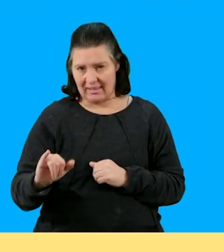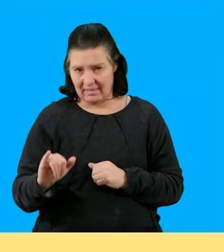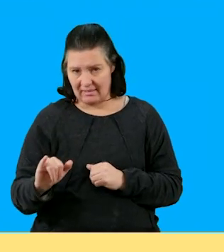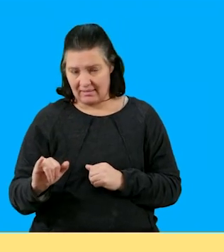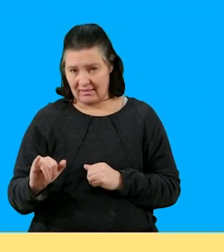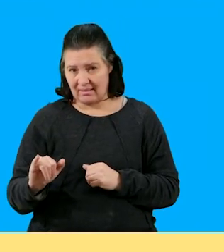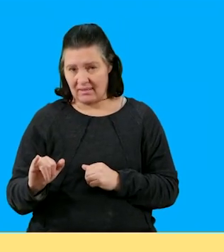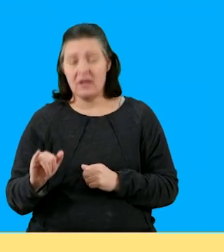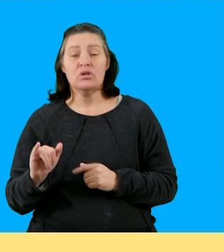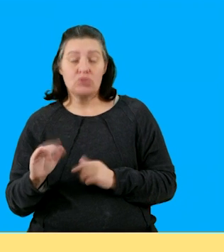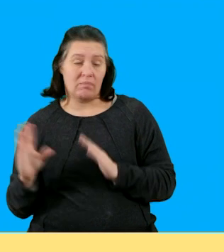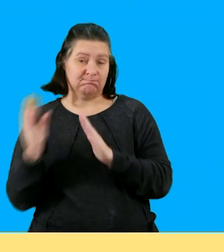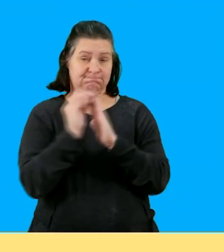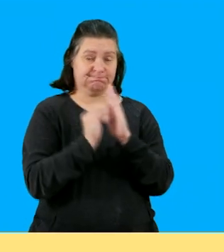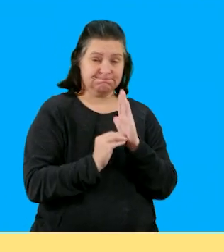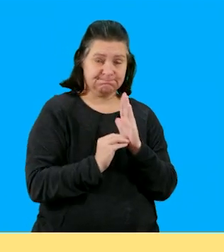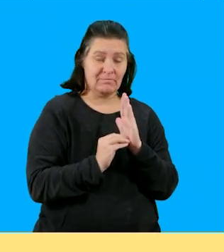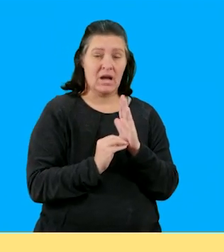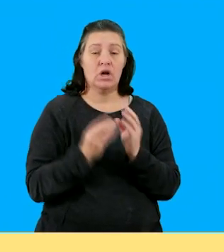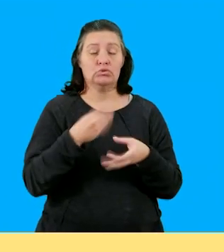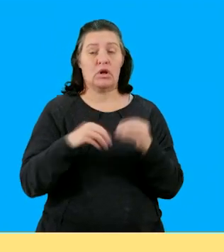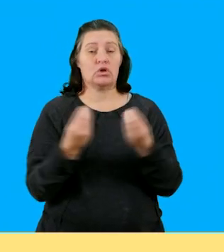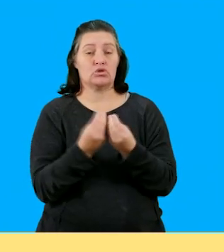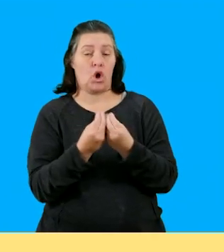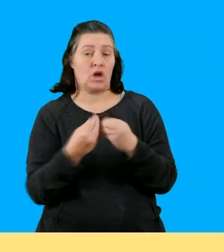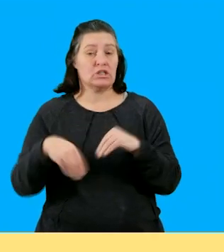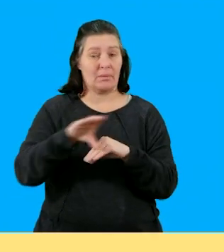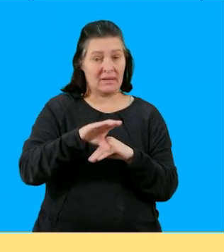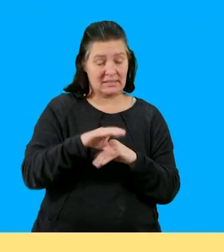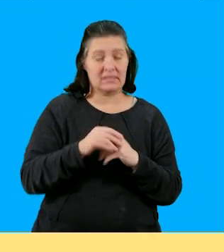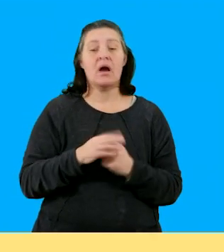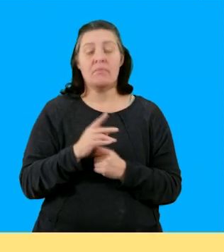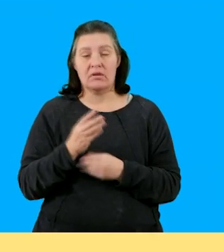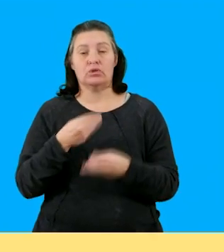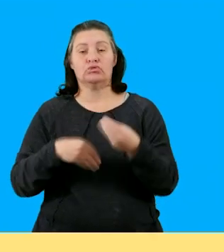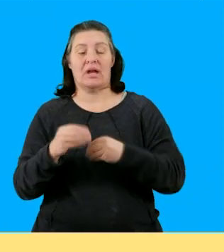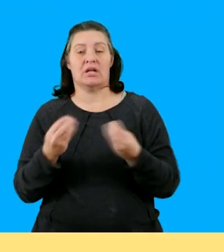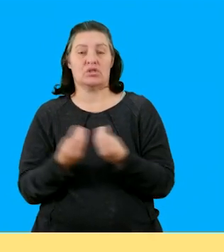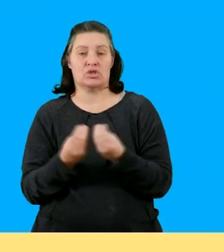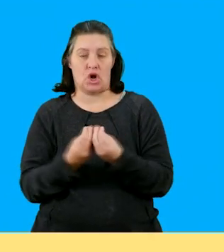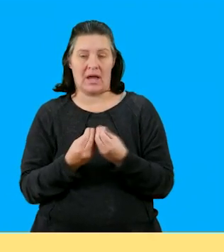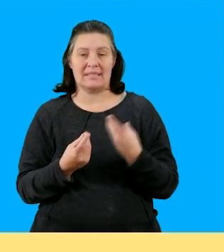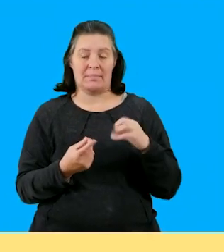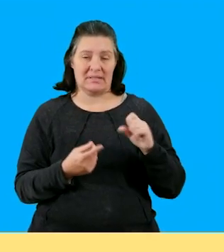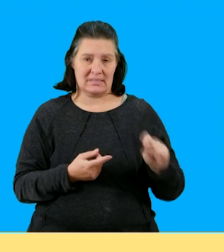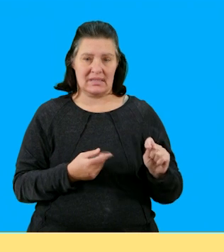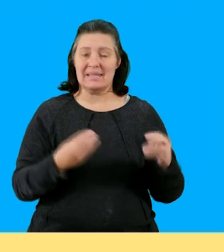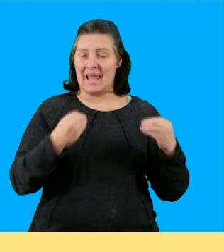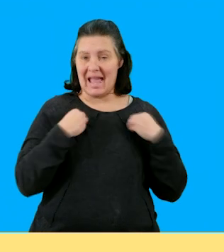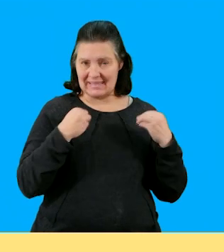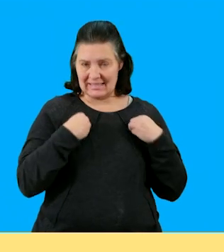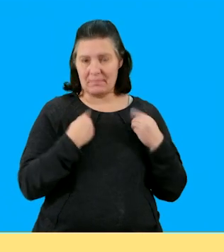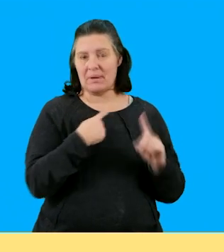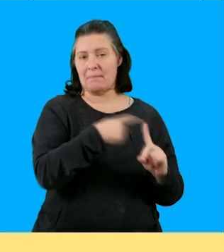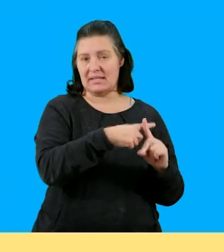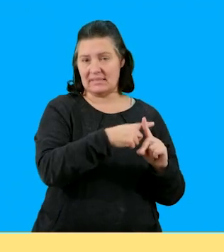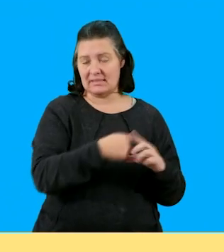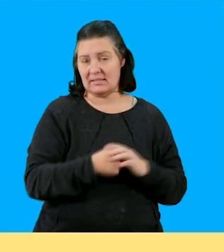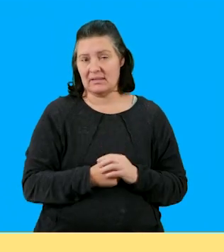goods have been returned. It's a credit note received from a creditor B. Baloyi for